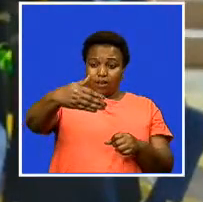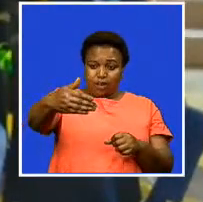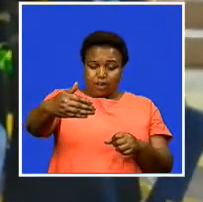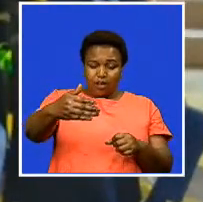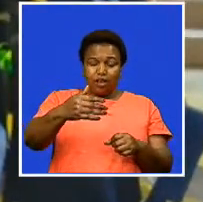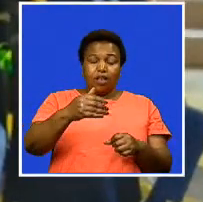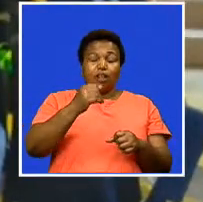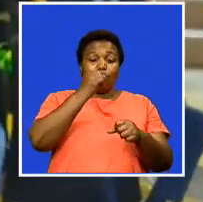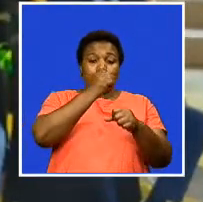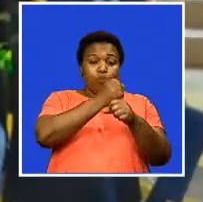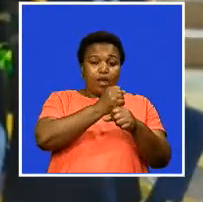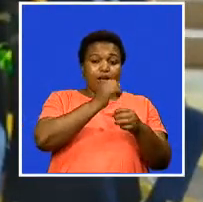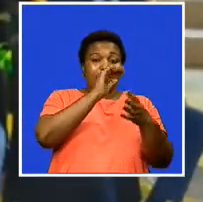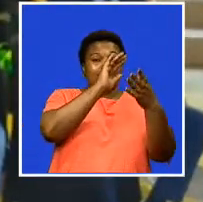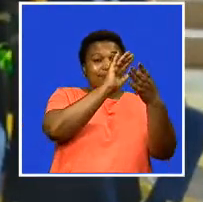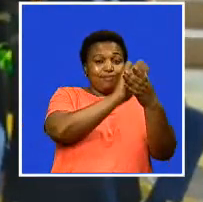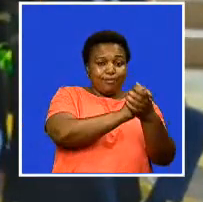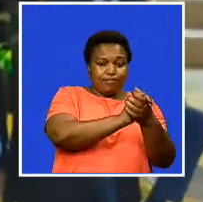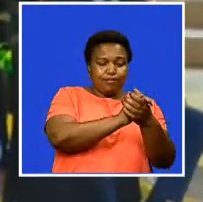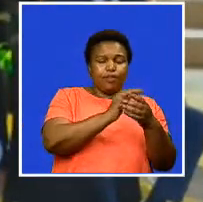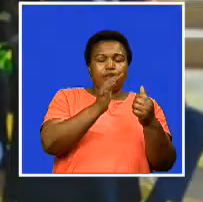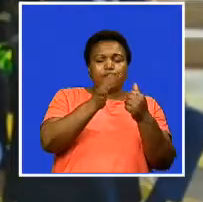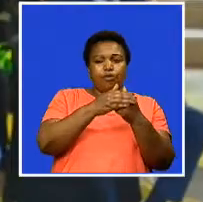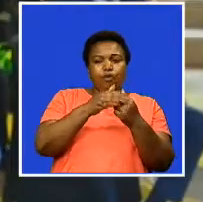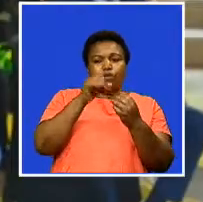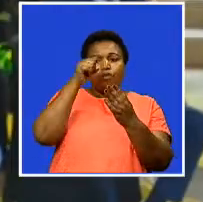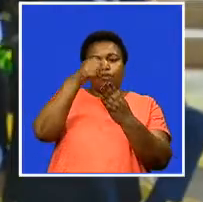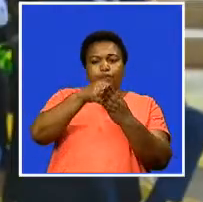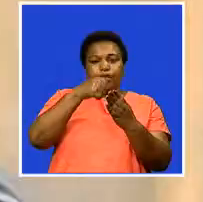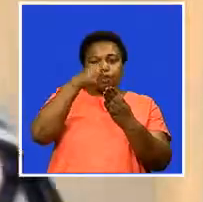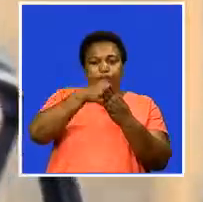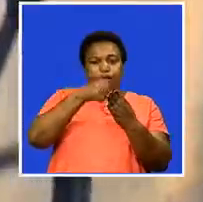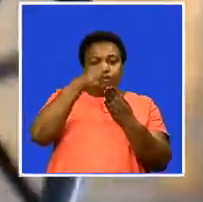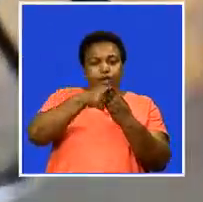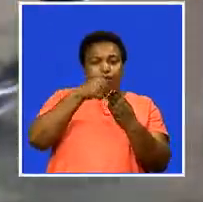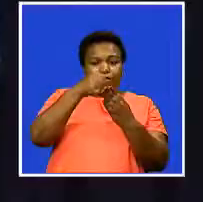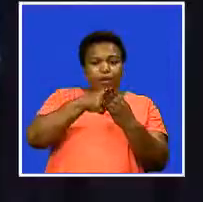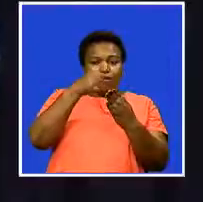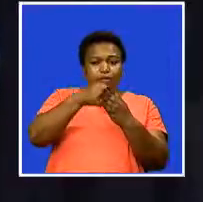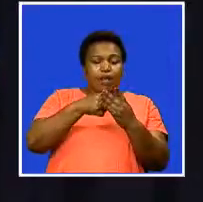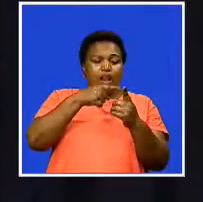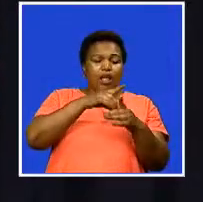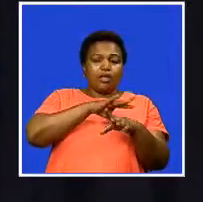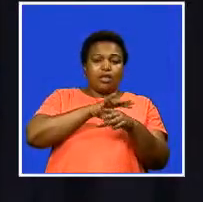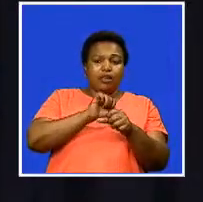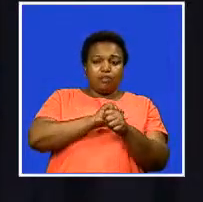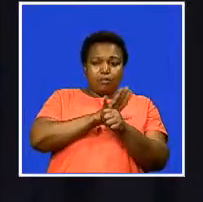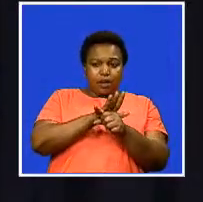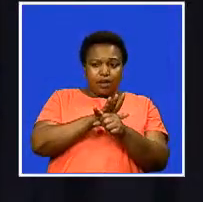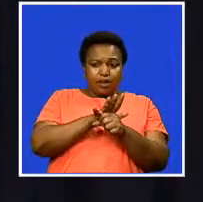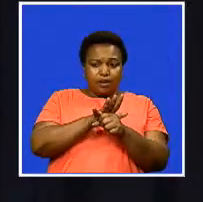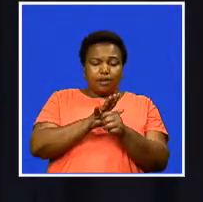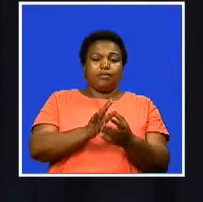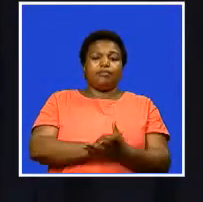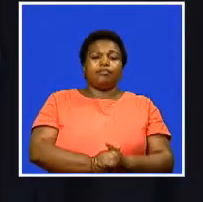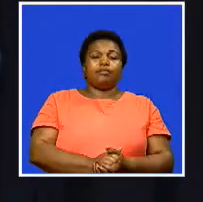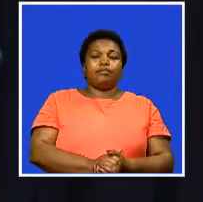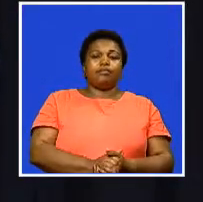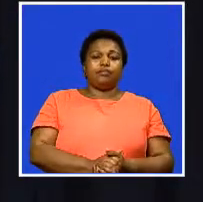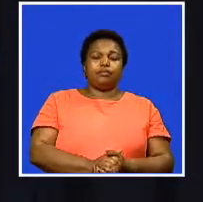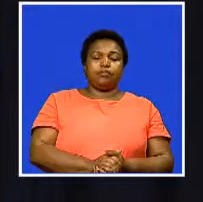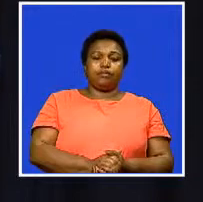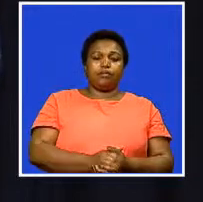nekubambisana lokukhona ekulweni nalo mkhuhlane longaka si